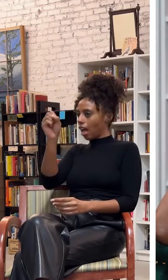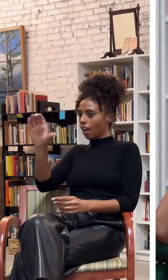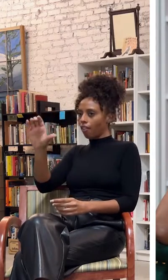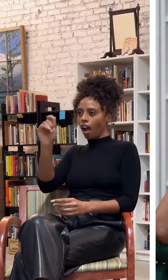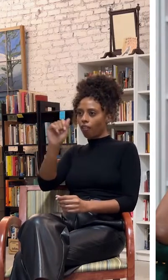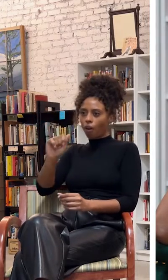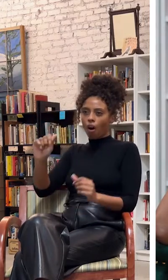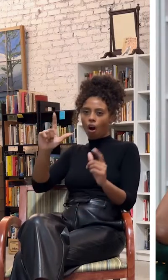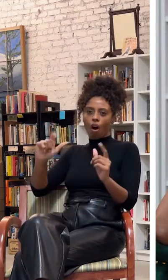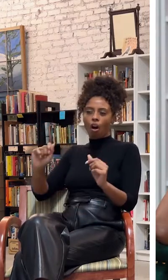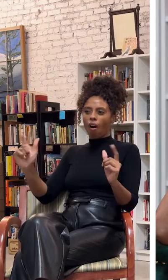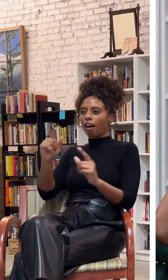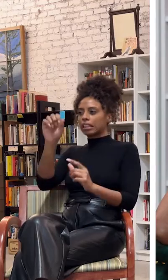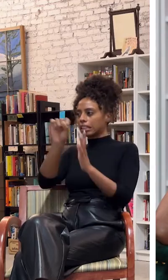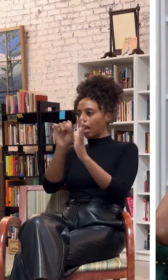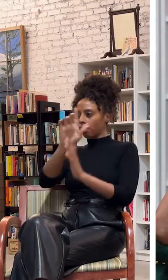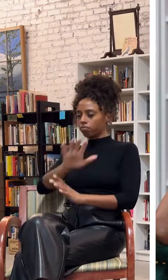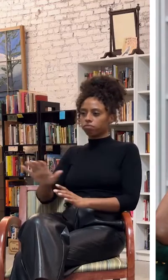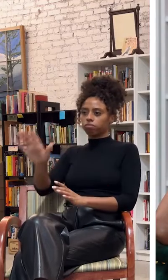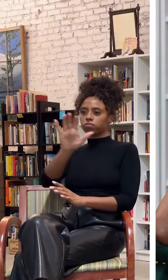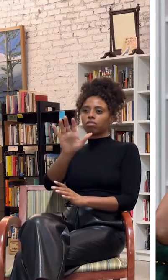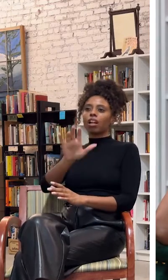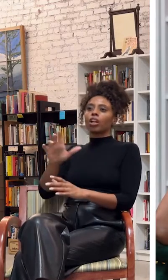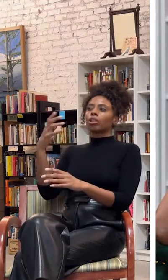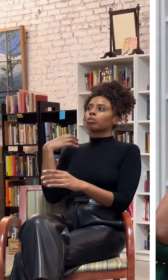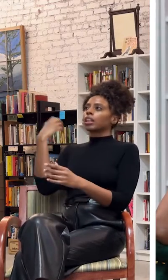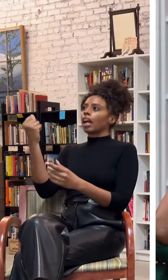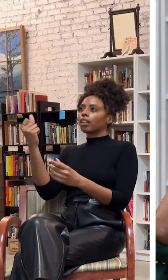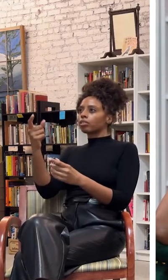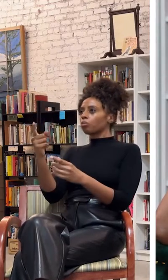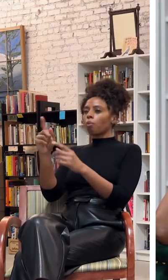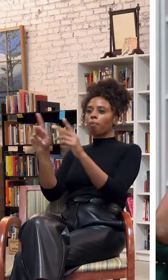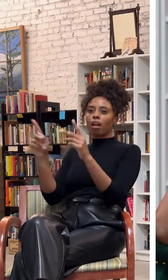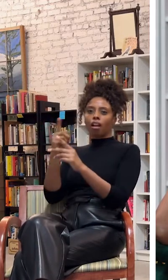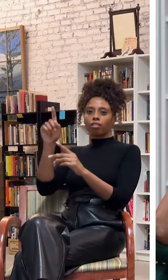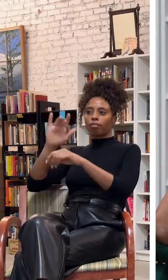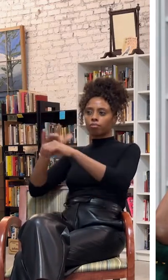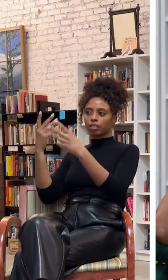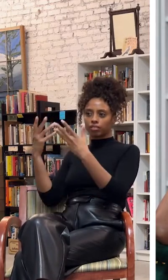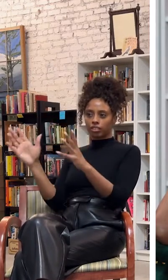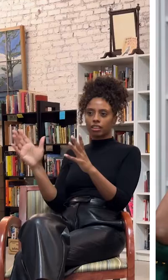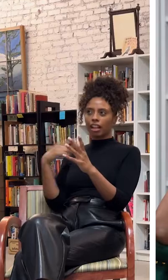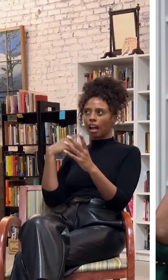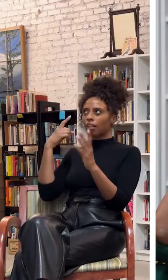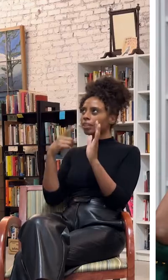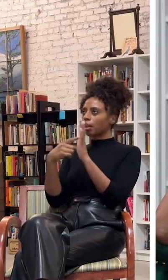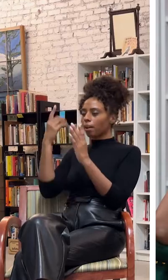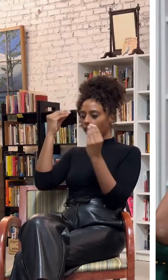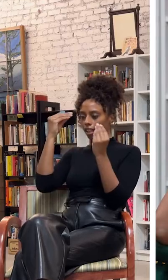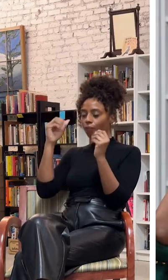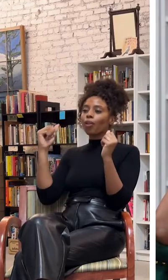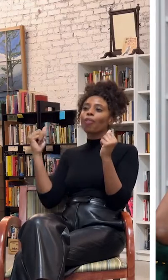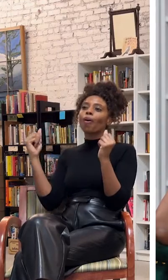So take us with you to one of these places where you've been. For example, I'm thinking of the